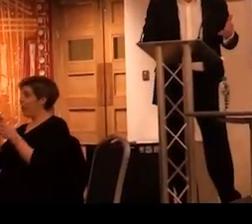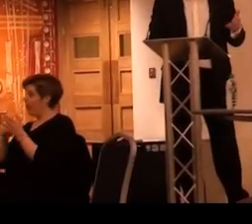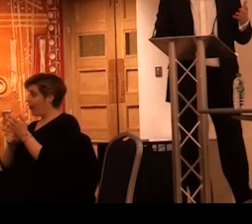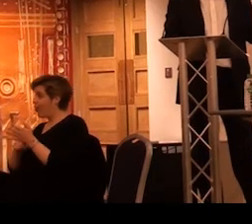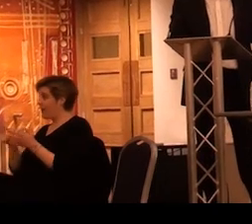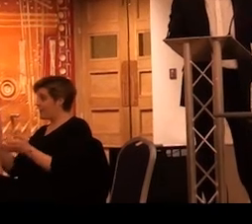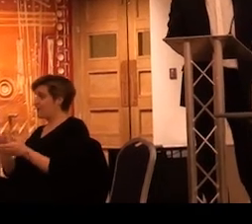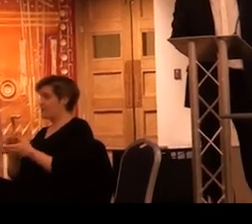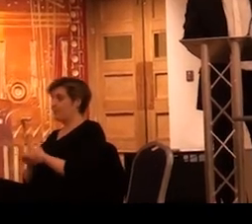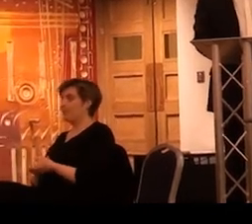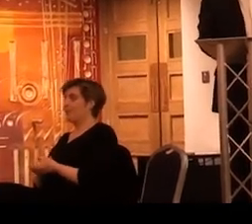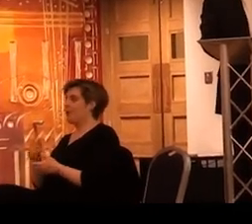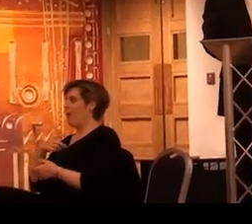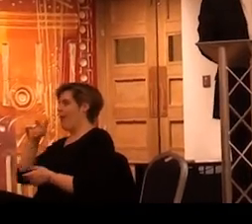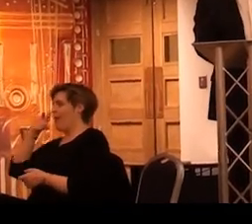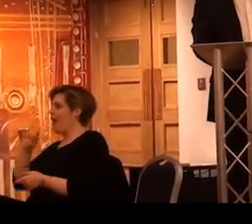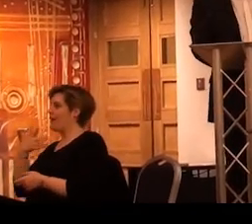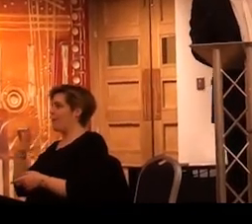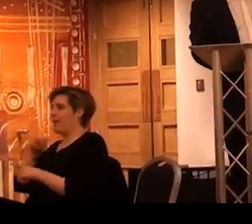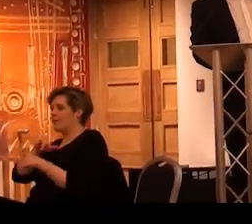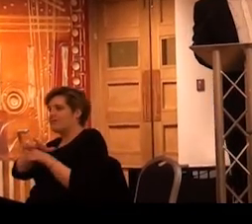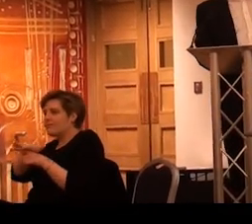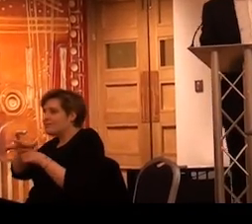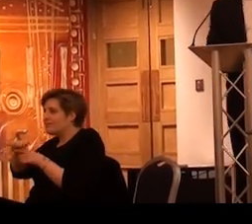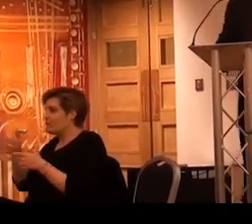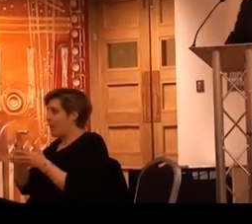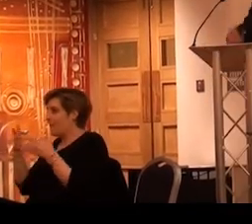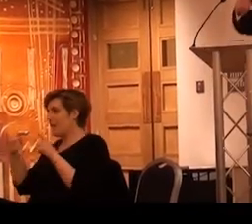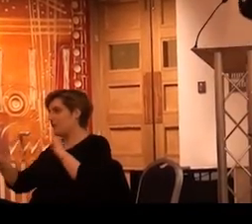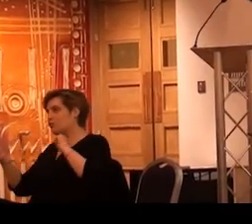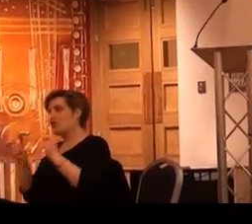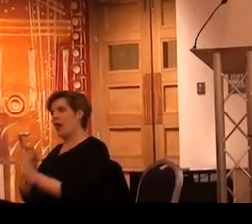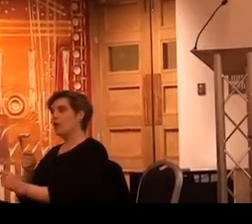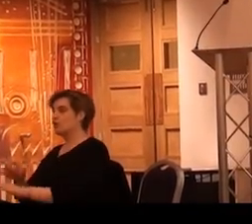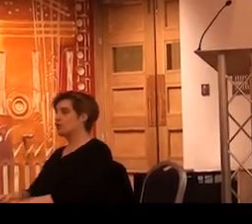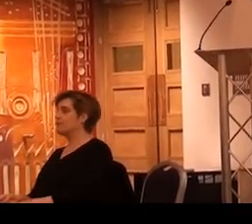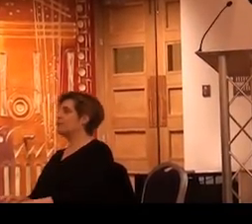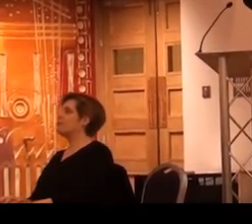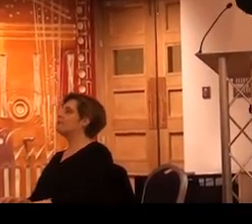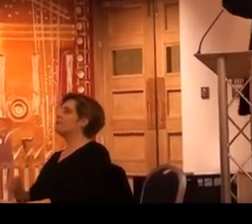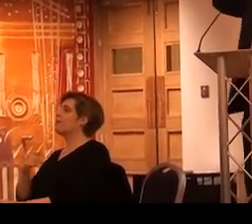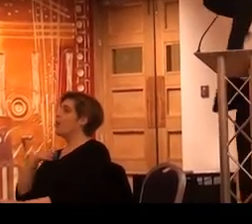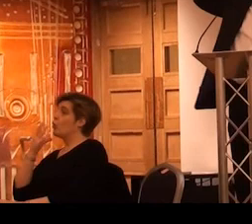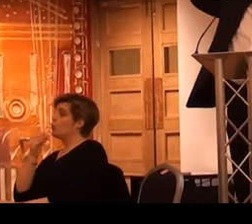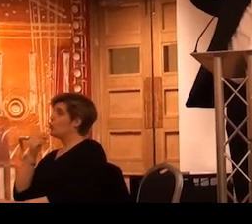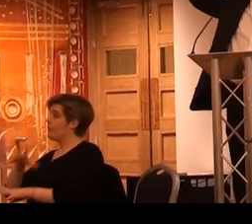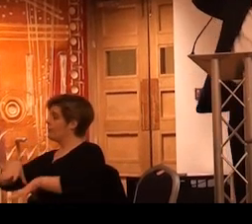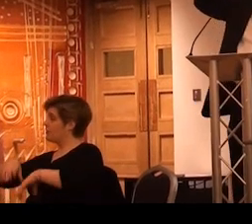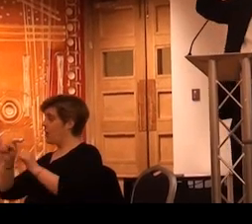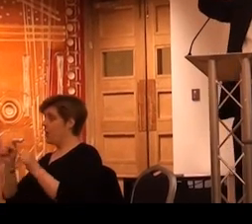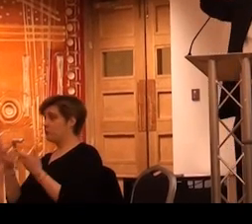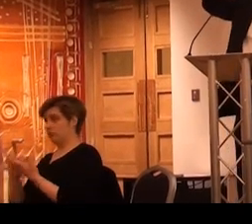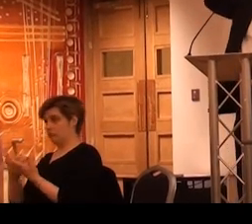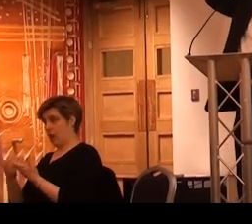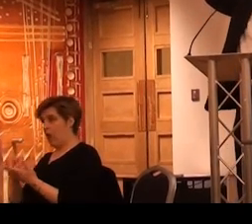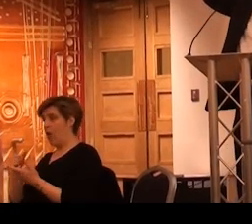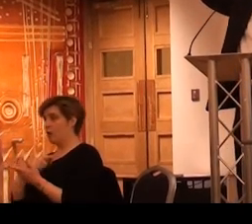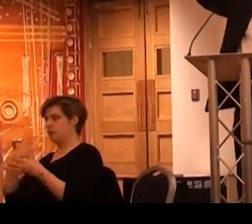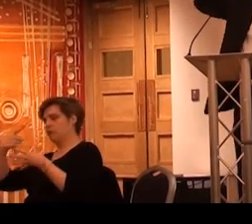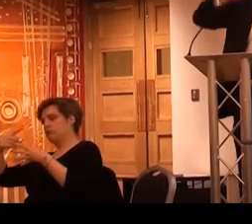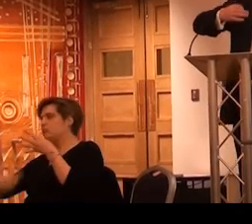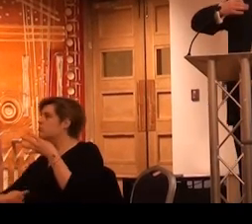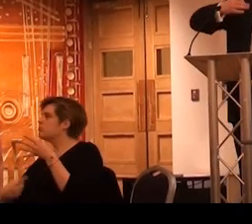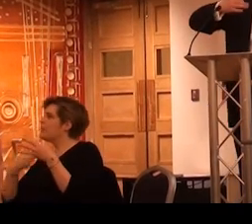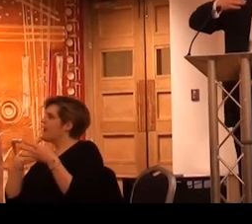to influence a massive change, really. I think it's useful to start with how we sort of define things. Our work starts from the Salamanca